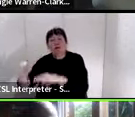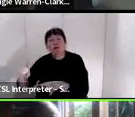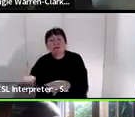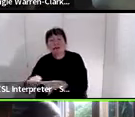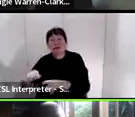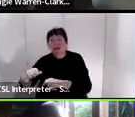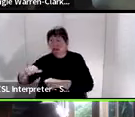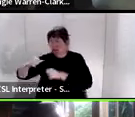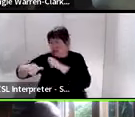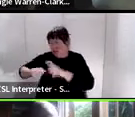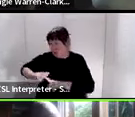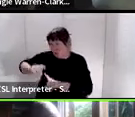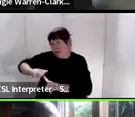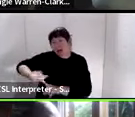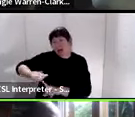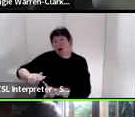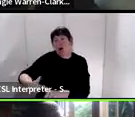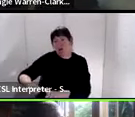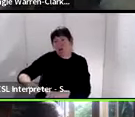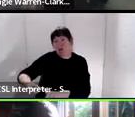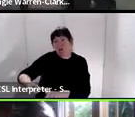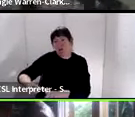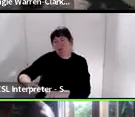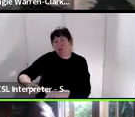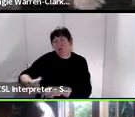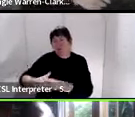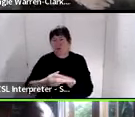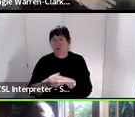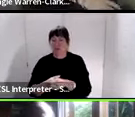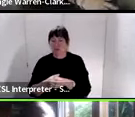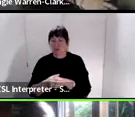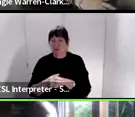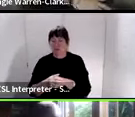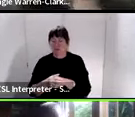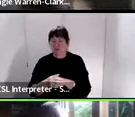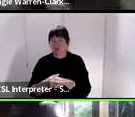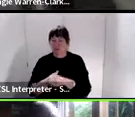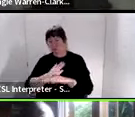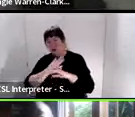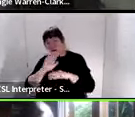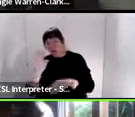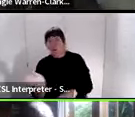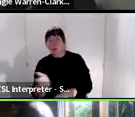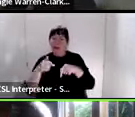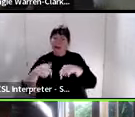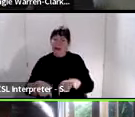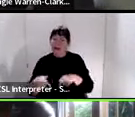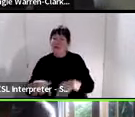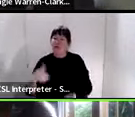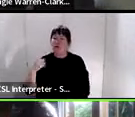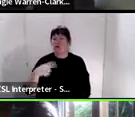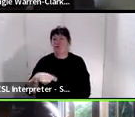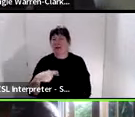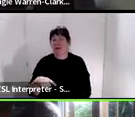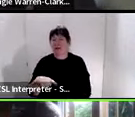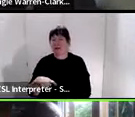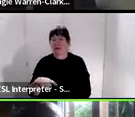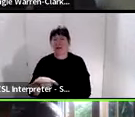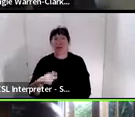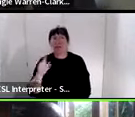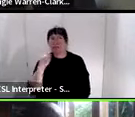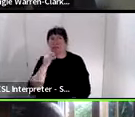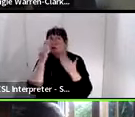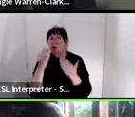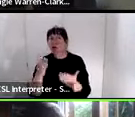genetic thing. We're here for a bloody reason. The world doesn't acknowledge what that reason is. That's the mahi that I'm engaged on.